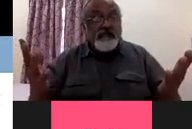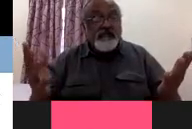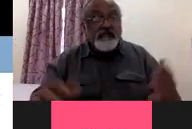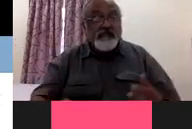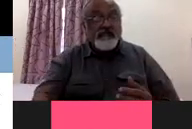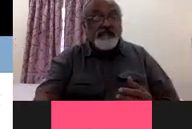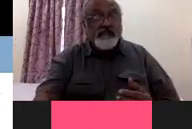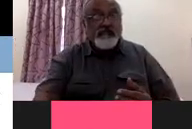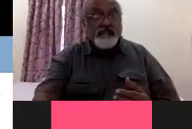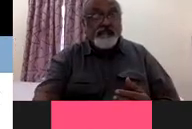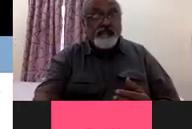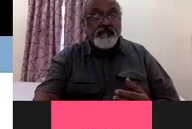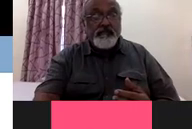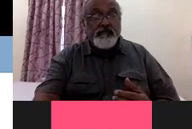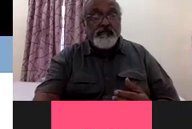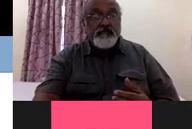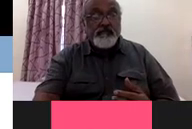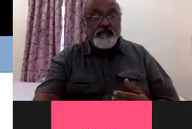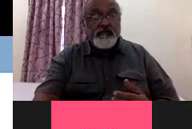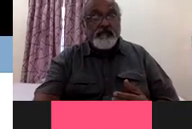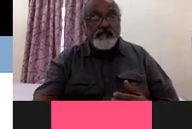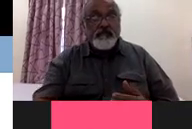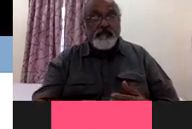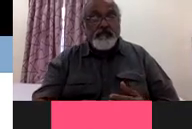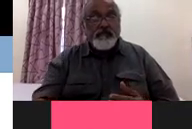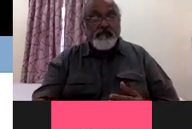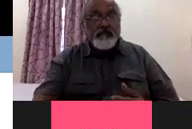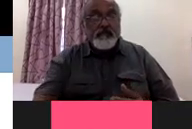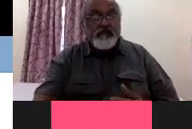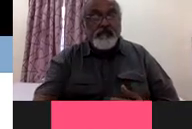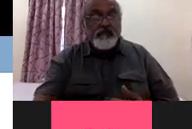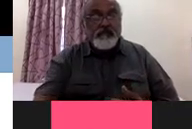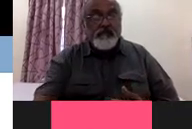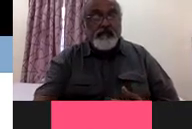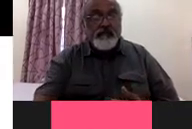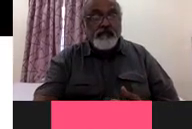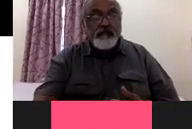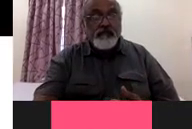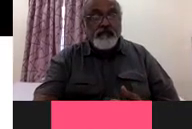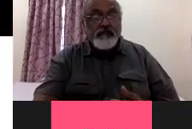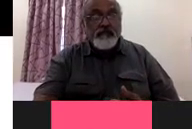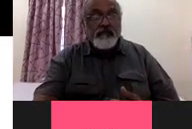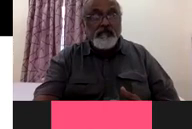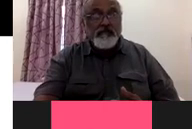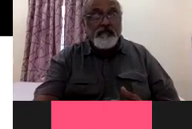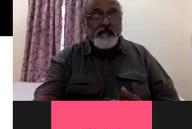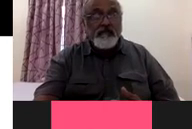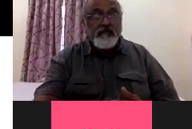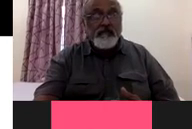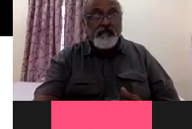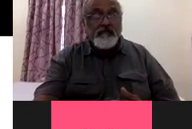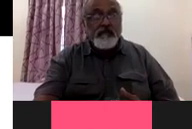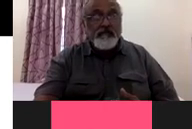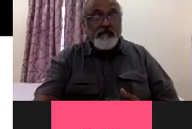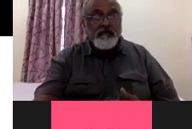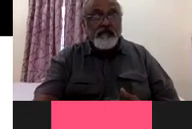No, sir. Thank you. I'm just progressing to the last part of our session here. But I would like to